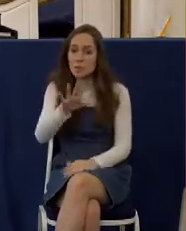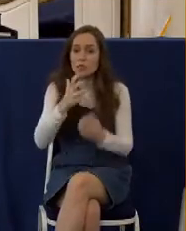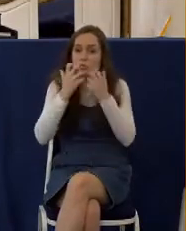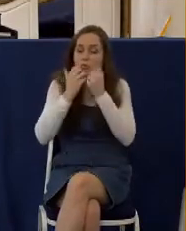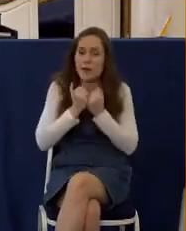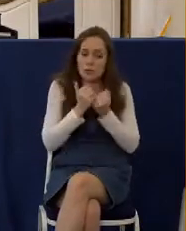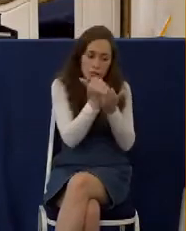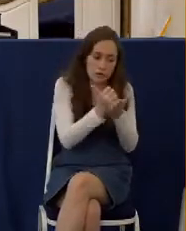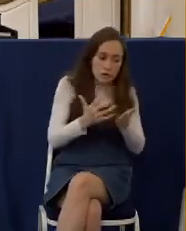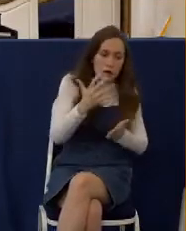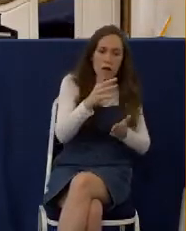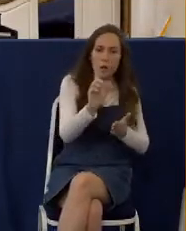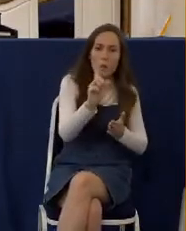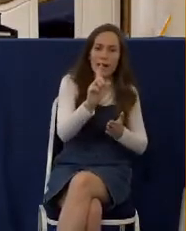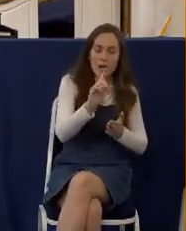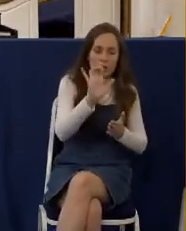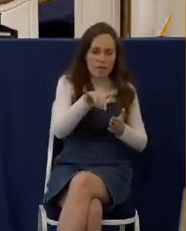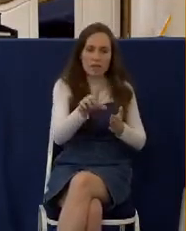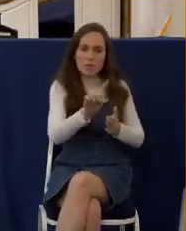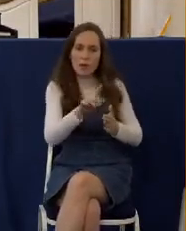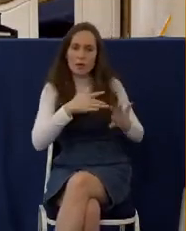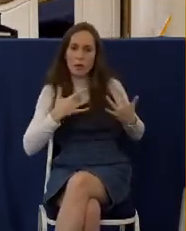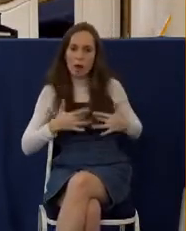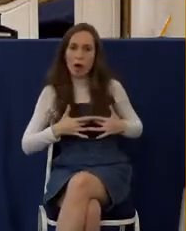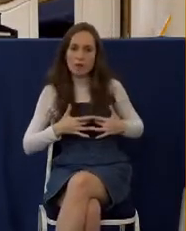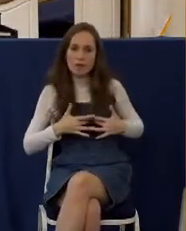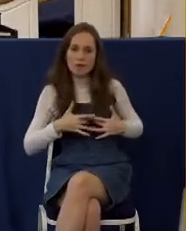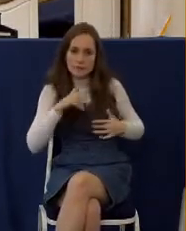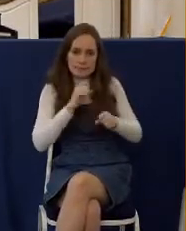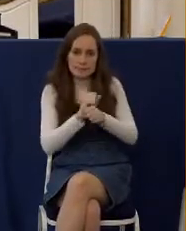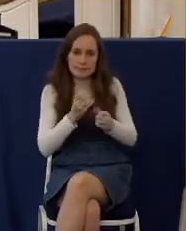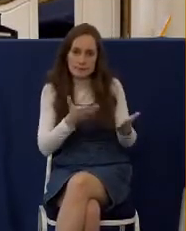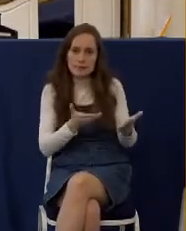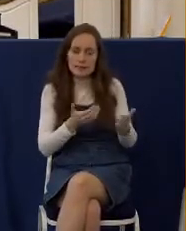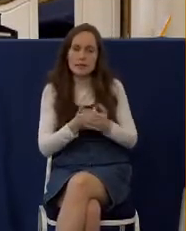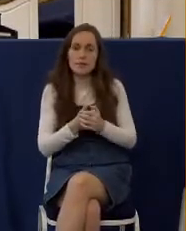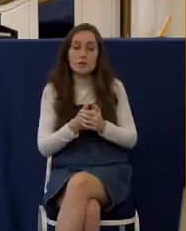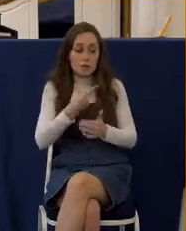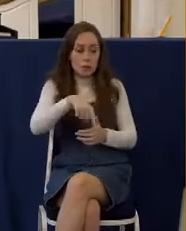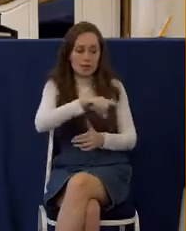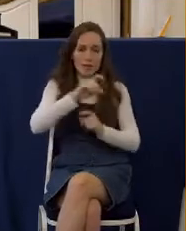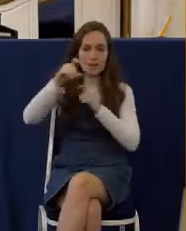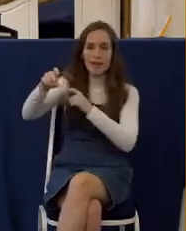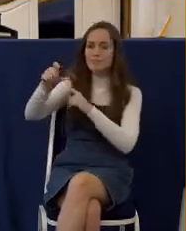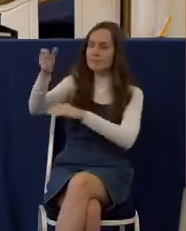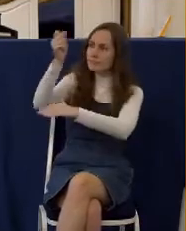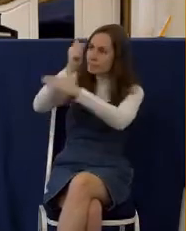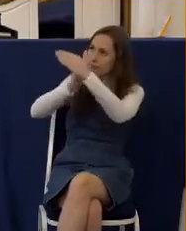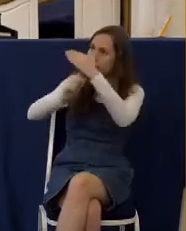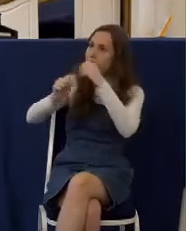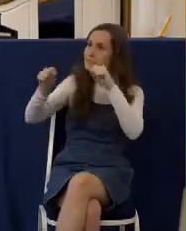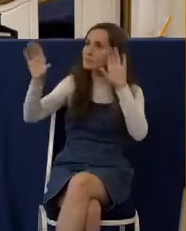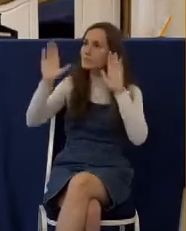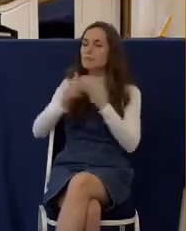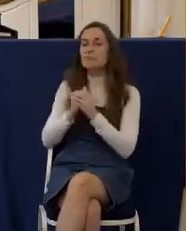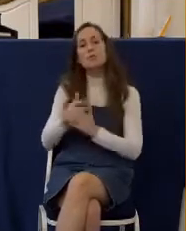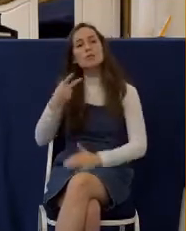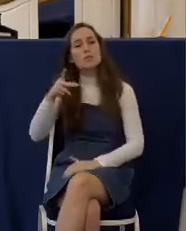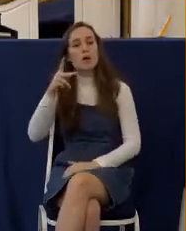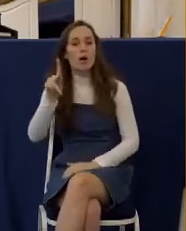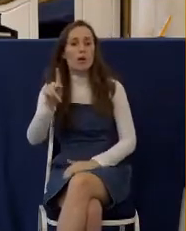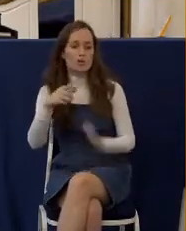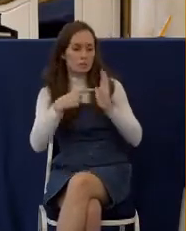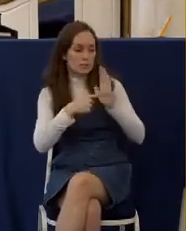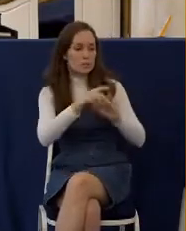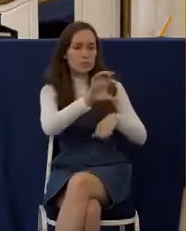be. So, and they gave submissively. So Paul points to this church and says, this is the